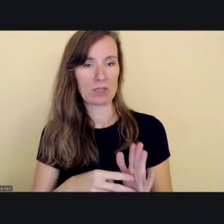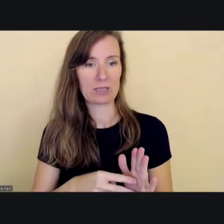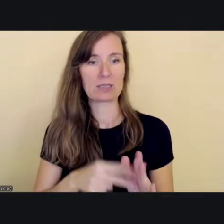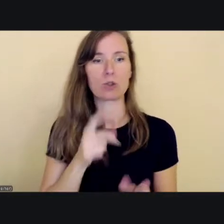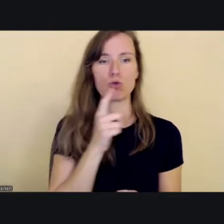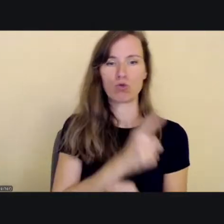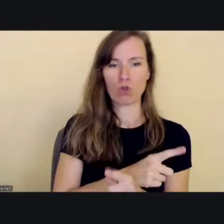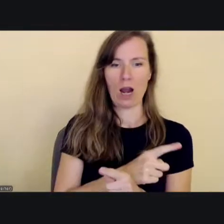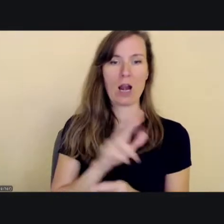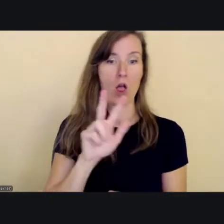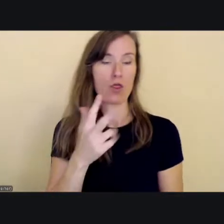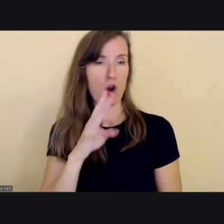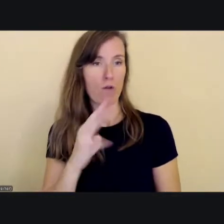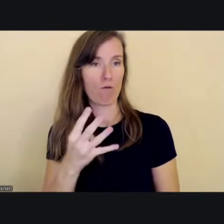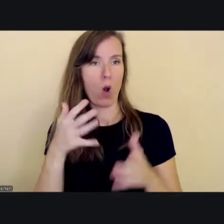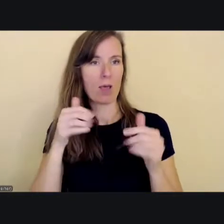correct.